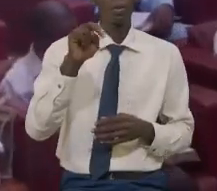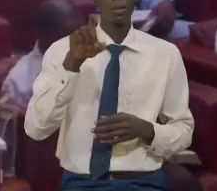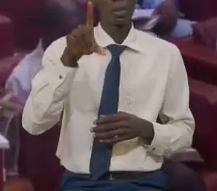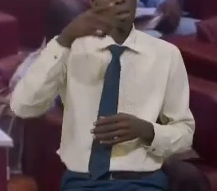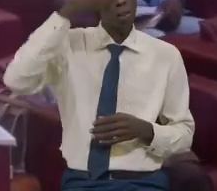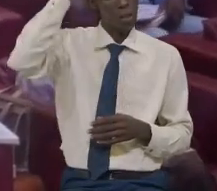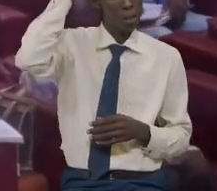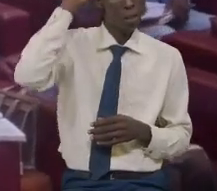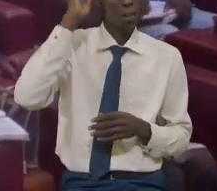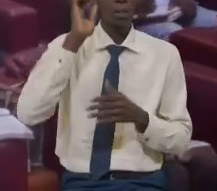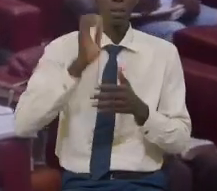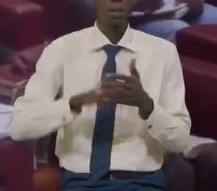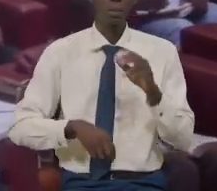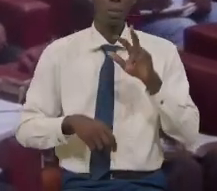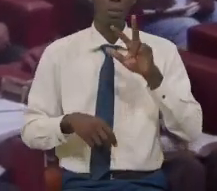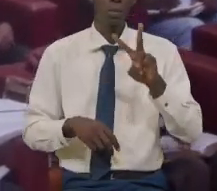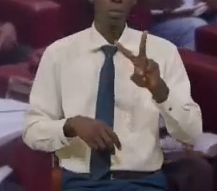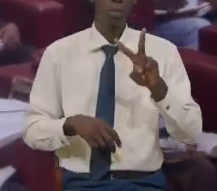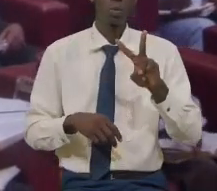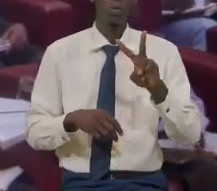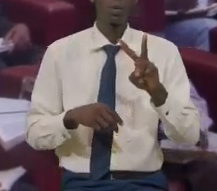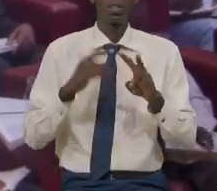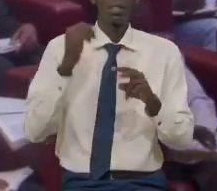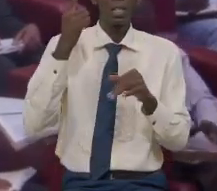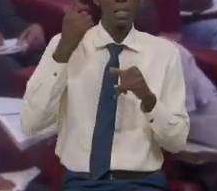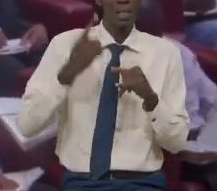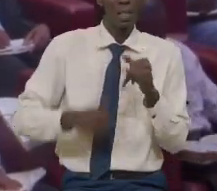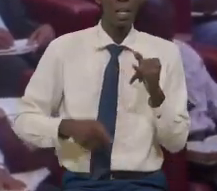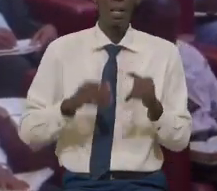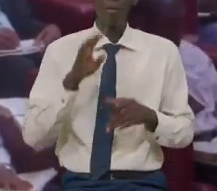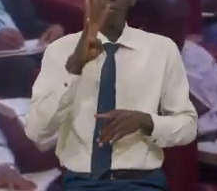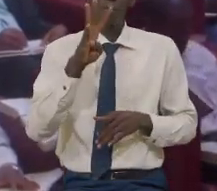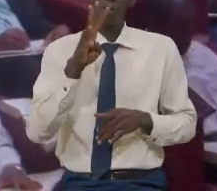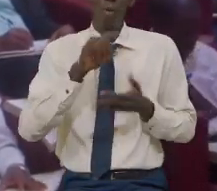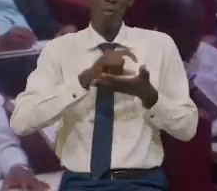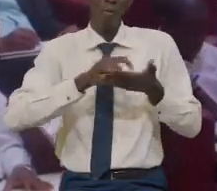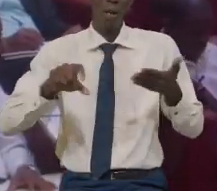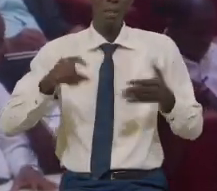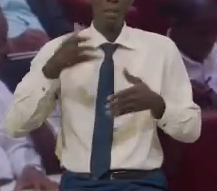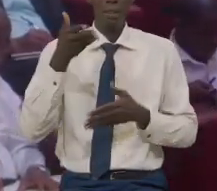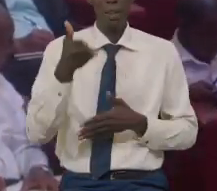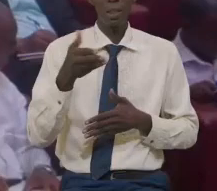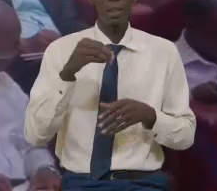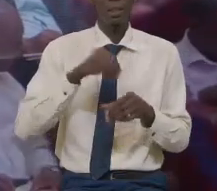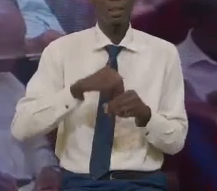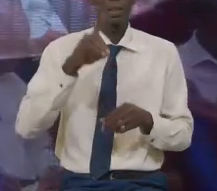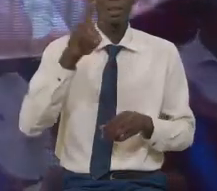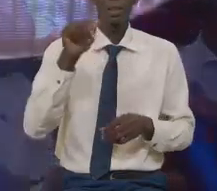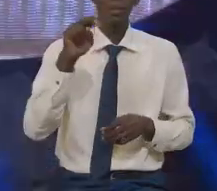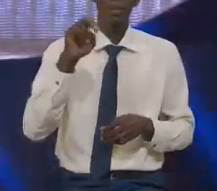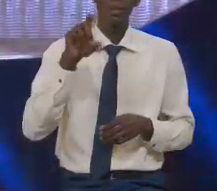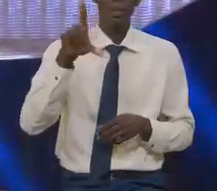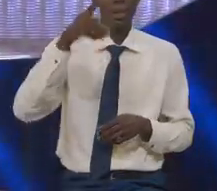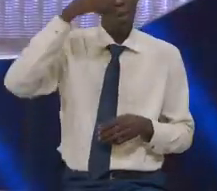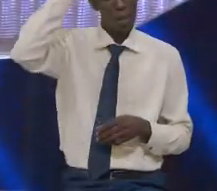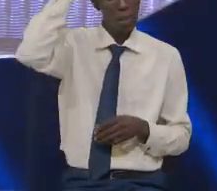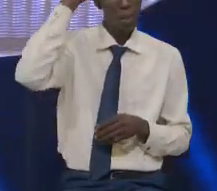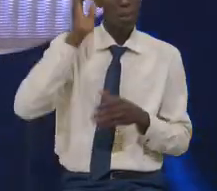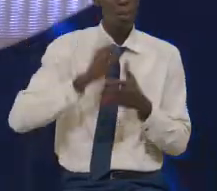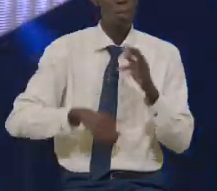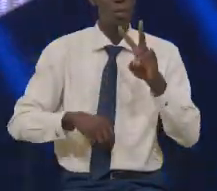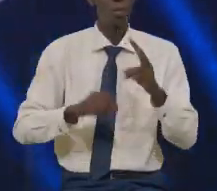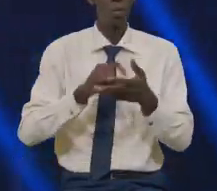to Daniel chapter 2, the last 4 verses there. We're looking at Daniel chapter 2, reading from